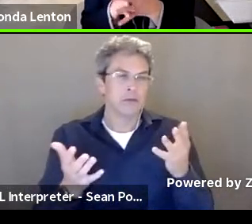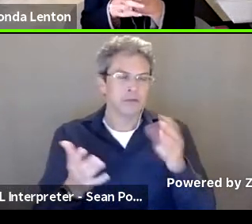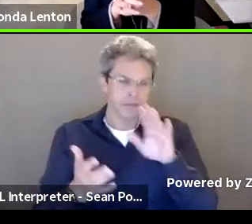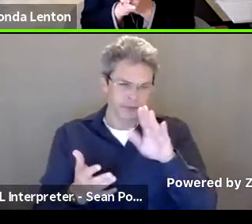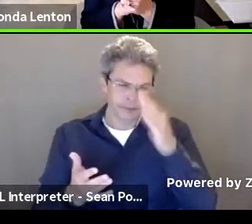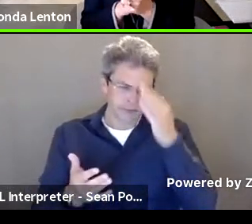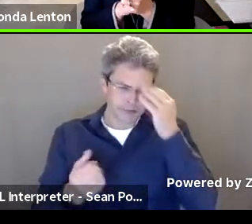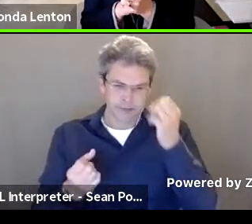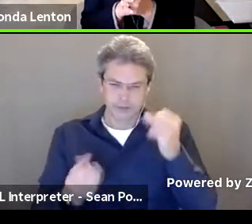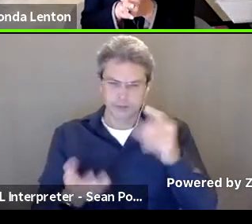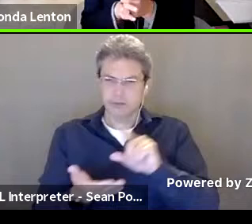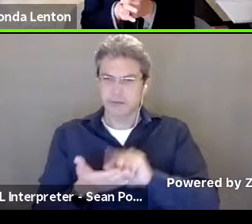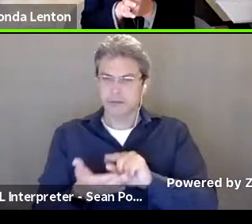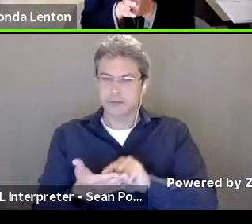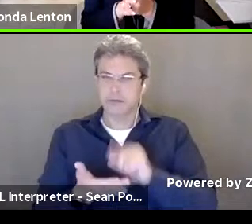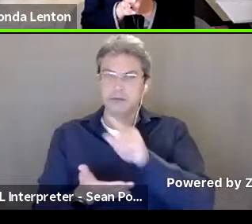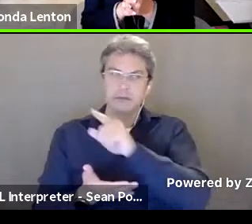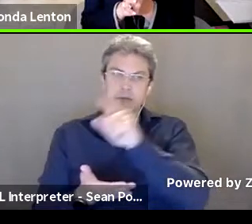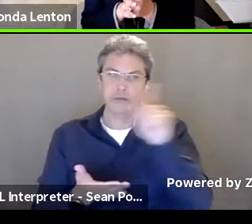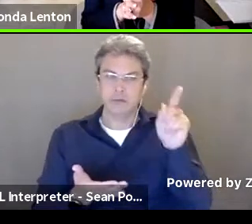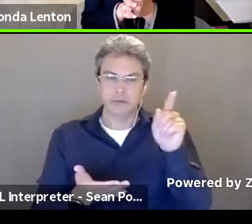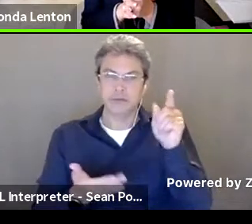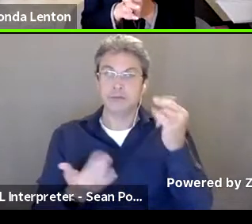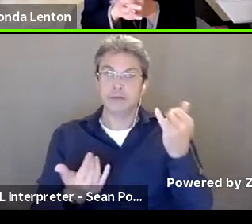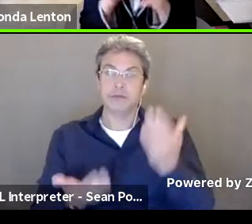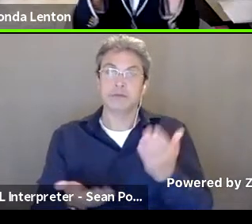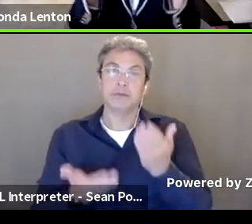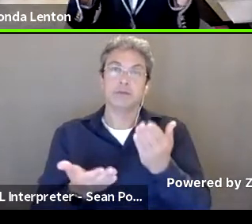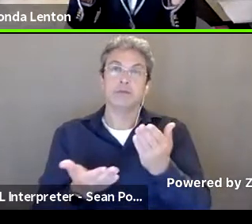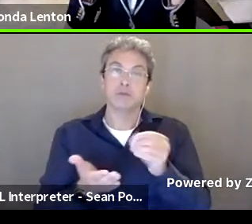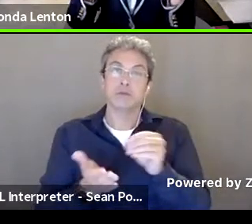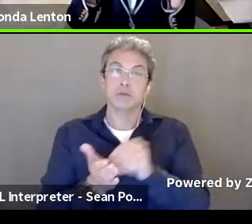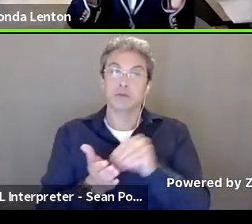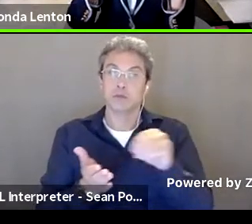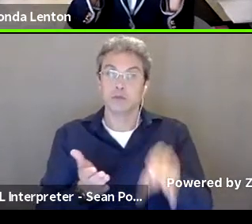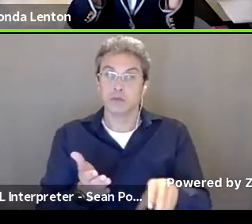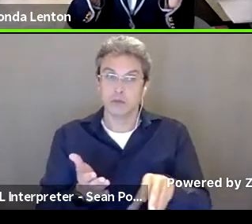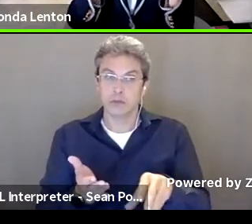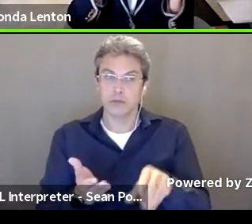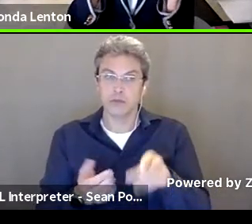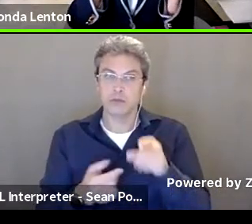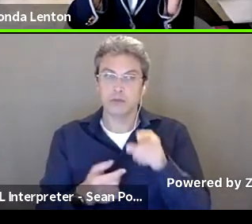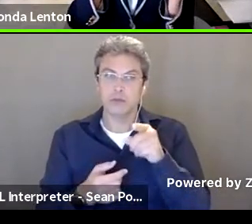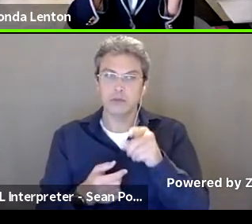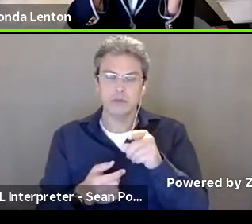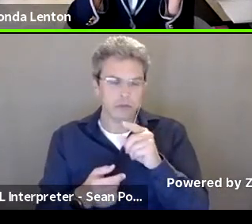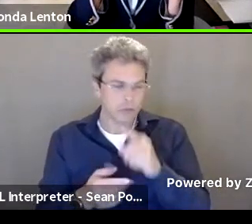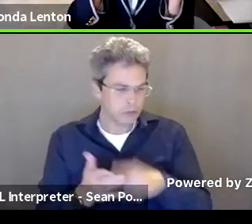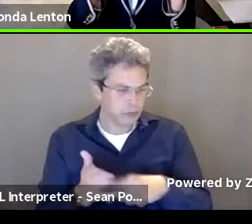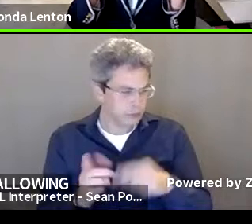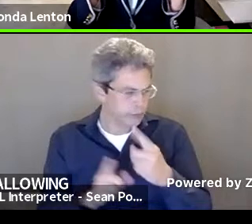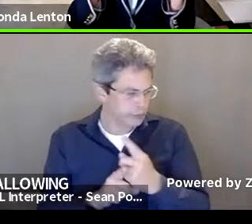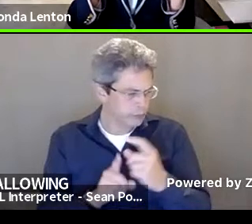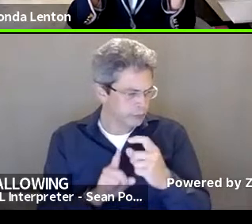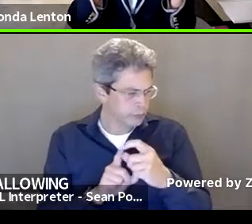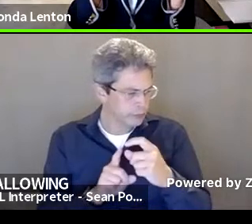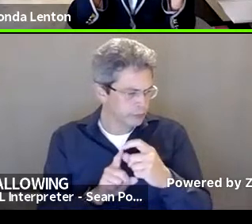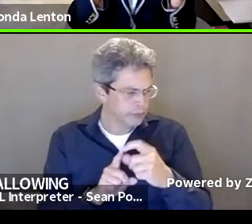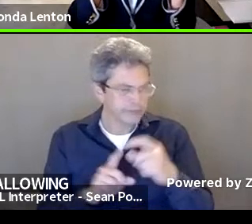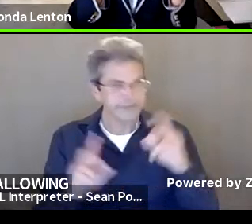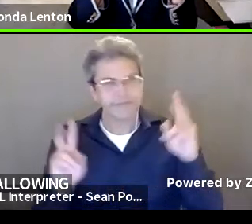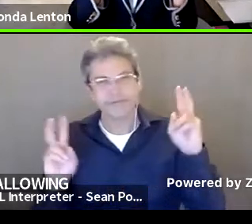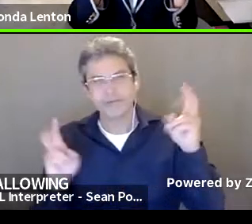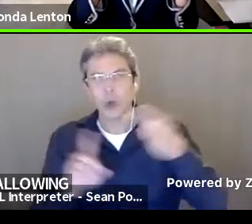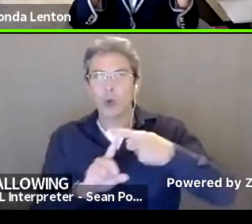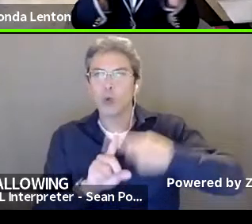publishers also are allowing students to just I'm not sure what the technical term is, sort of just